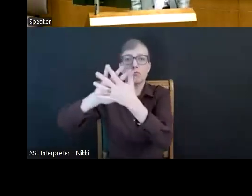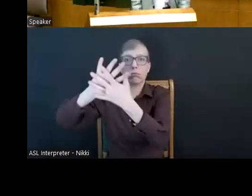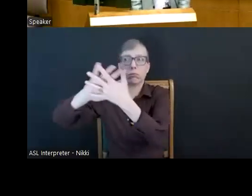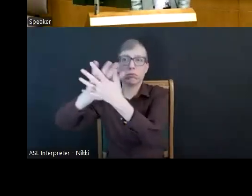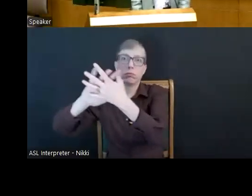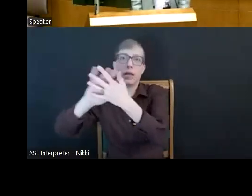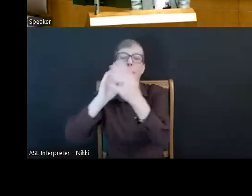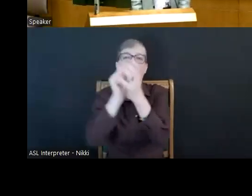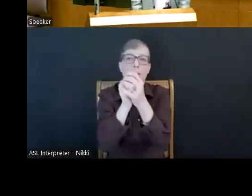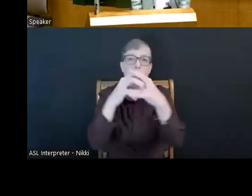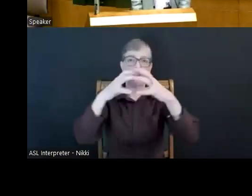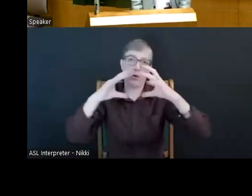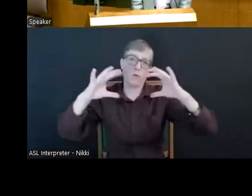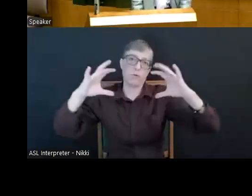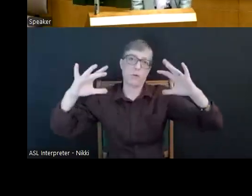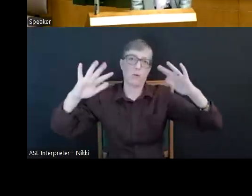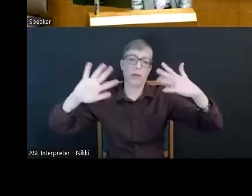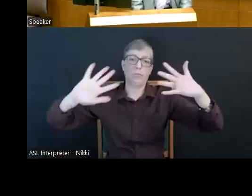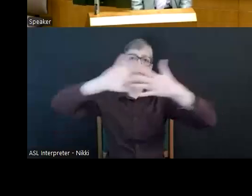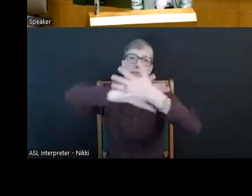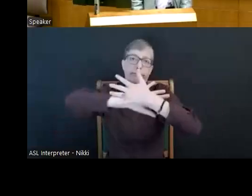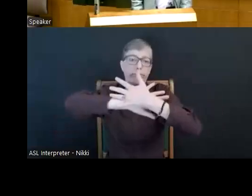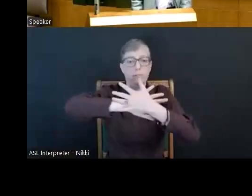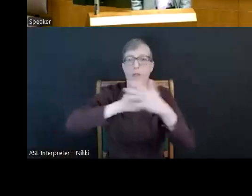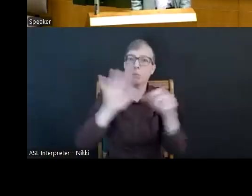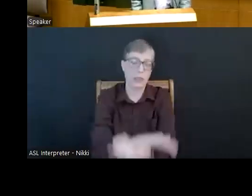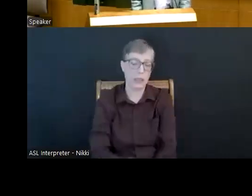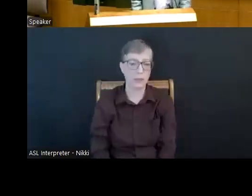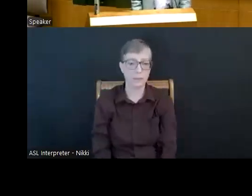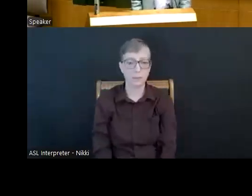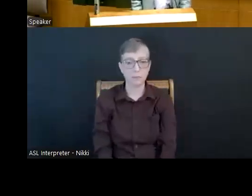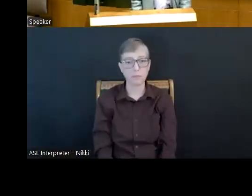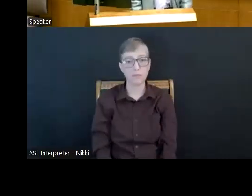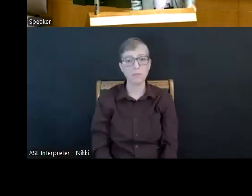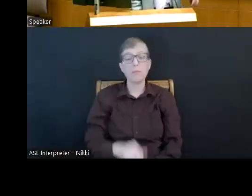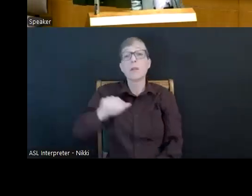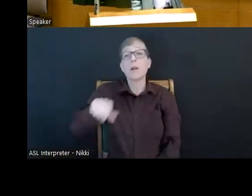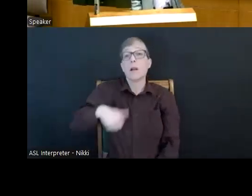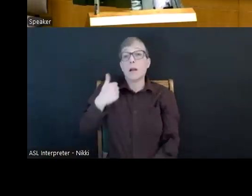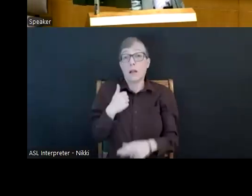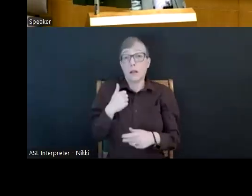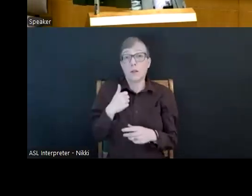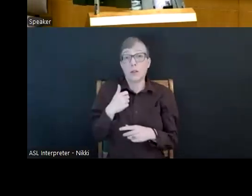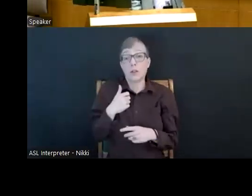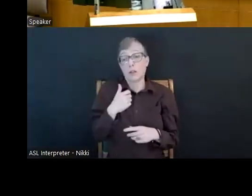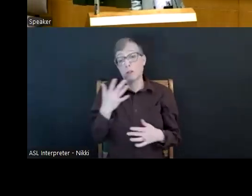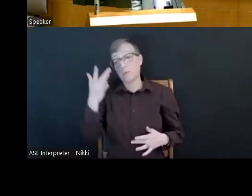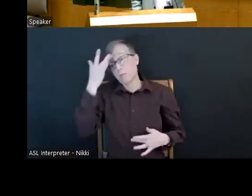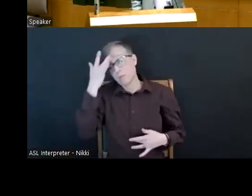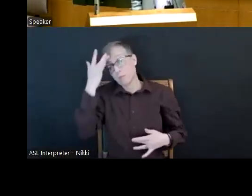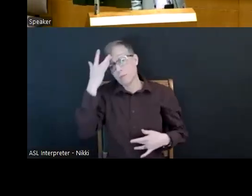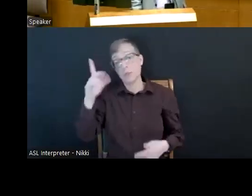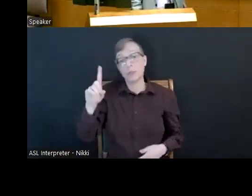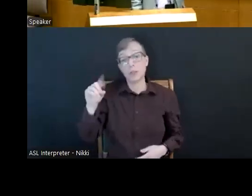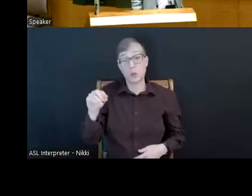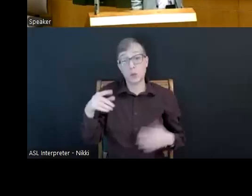to near total blindness. Now, another condition that's not physiologically, but in some ways